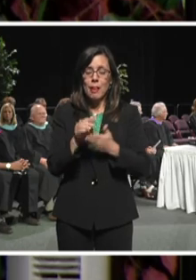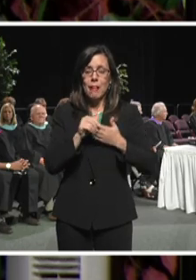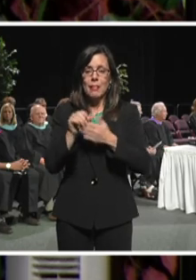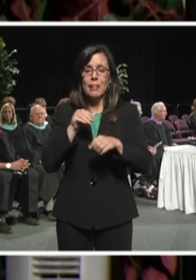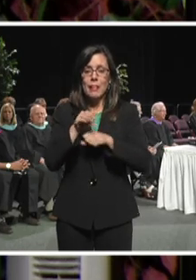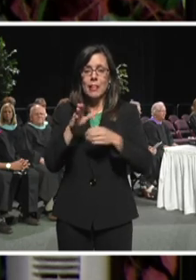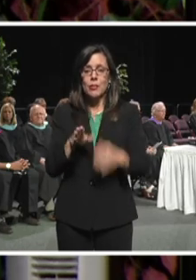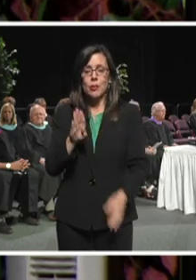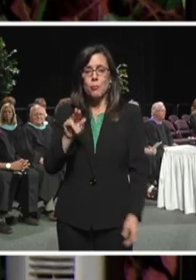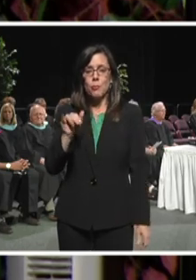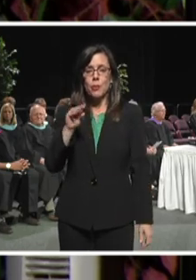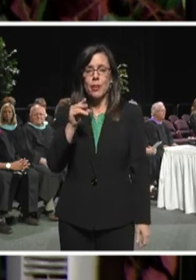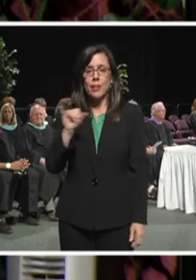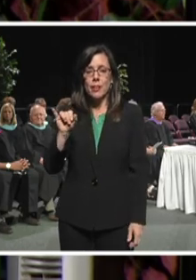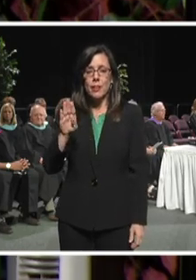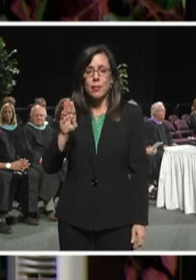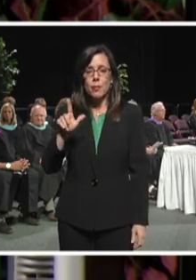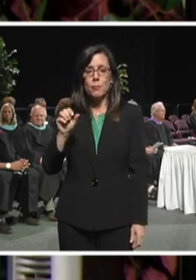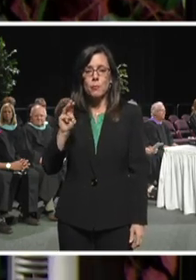Ms. Brandy Blumquist,